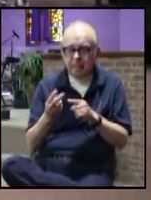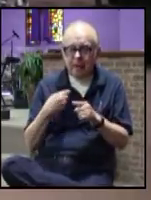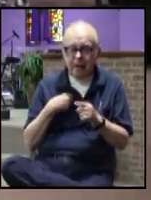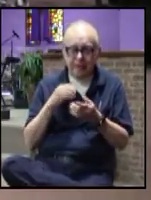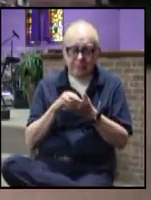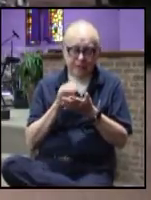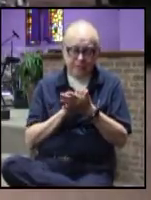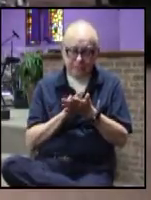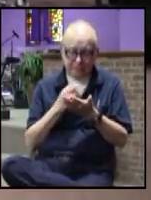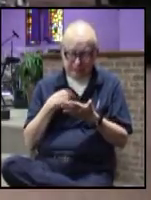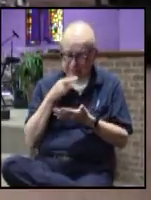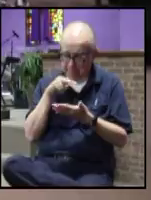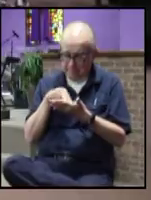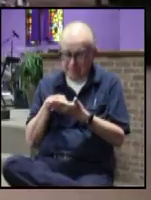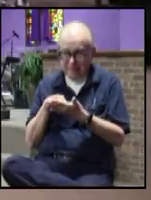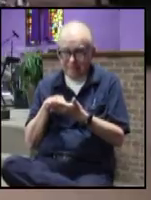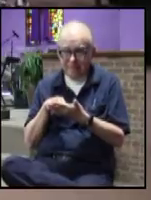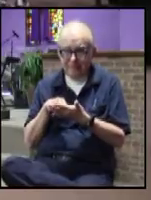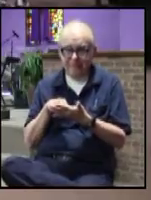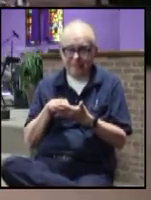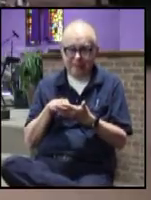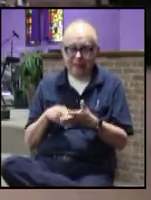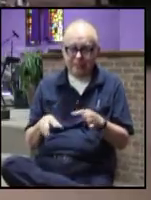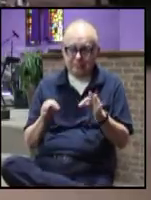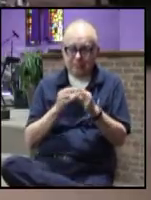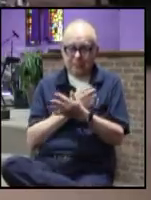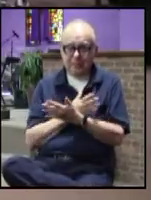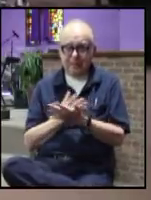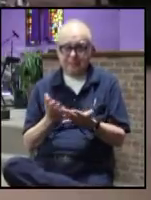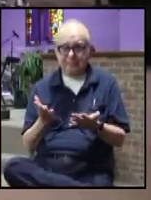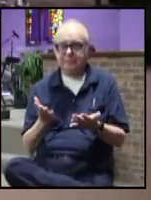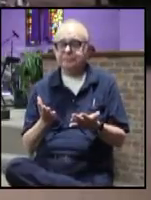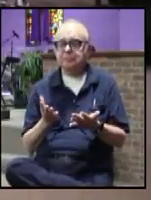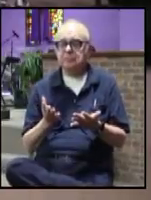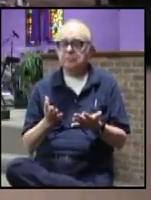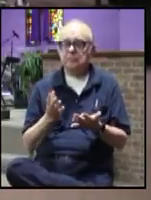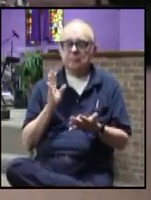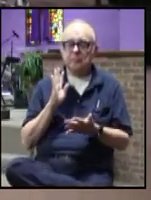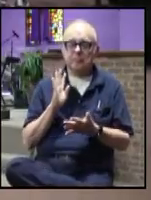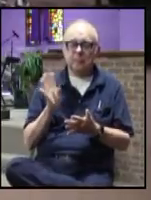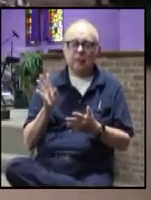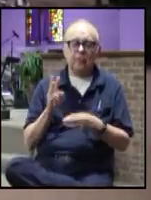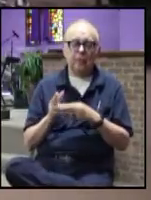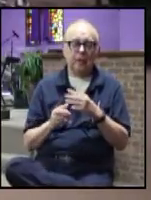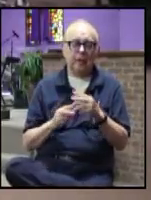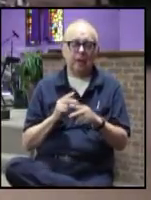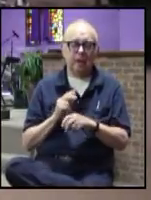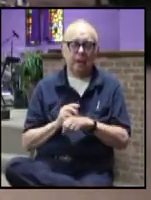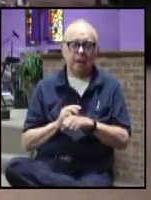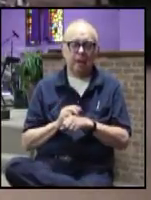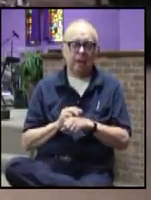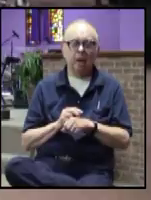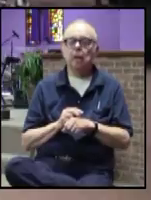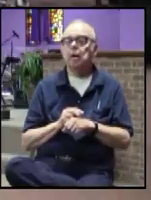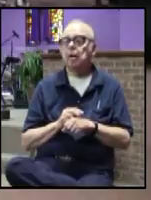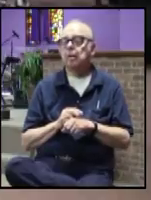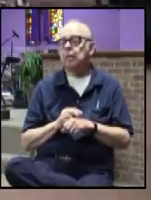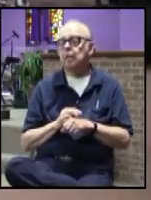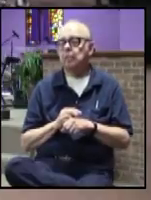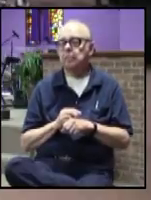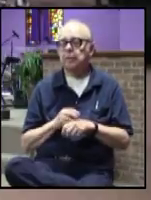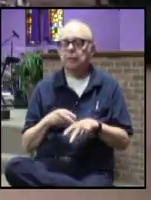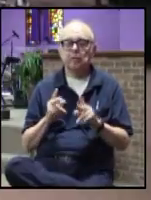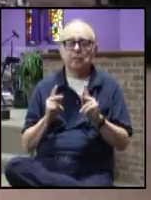notes. Okay, so that's what's important. There are 4 types of interruption, or 4 types